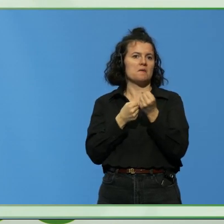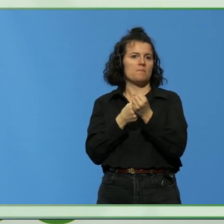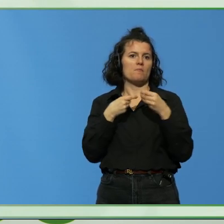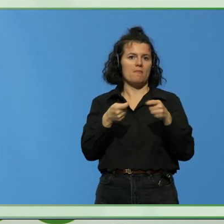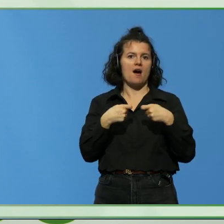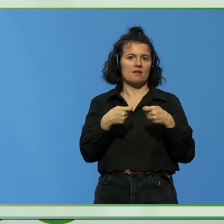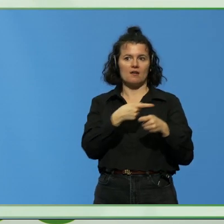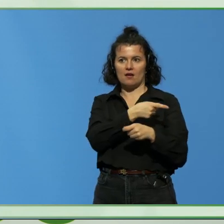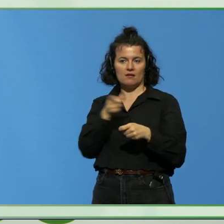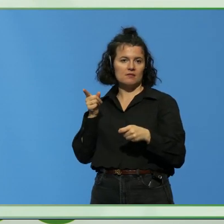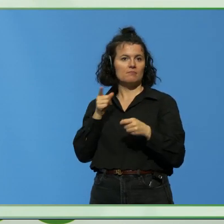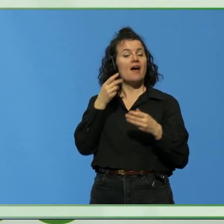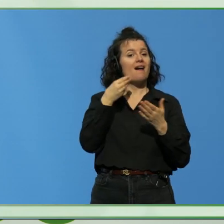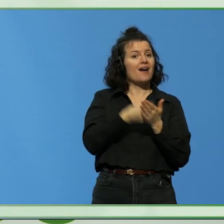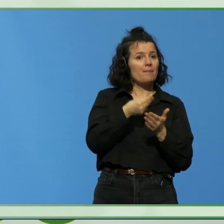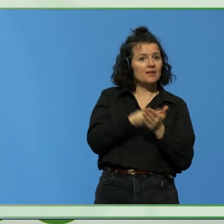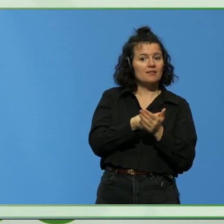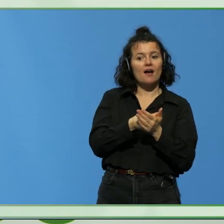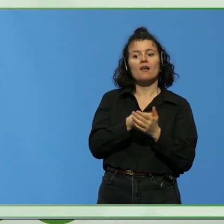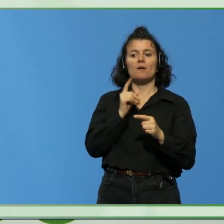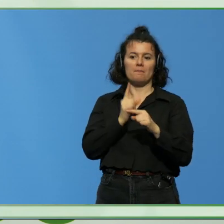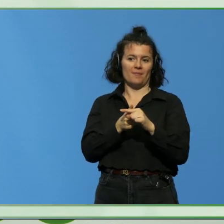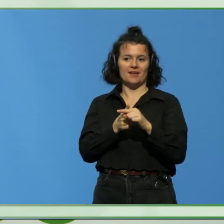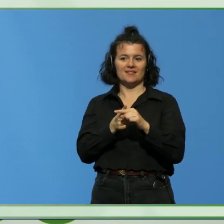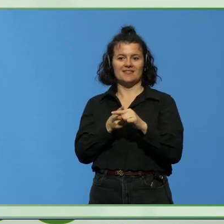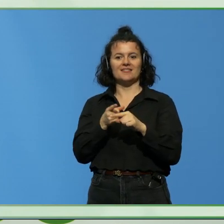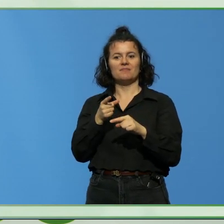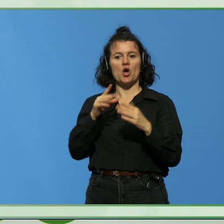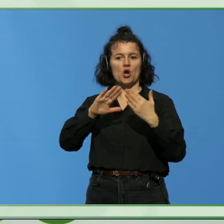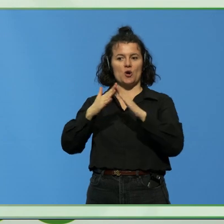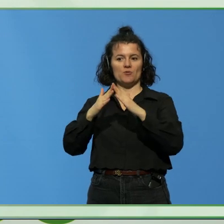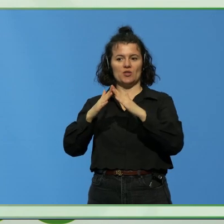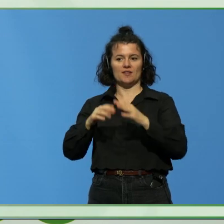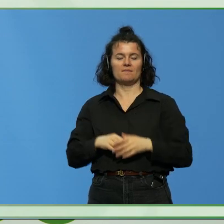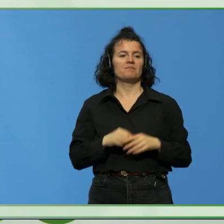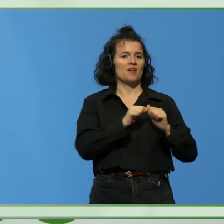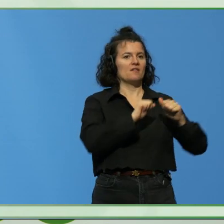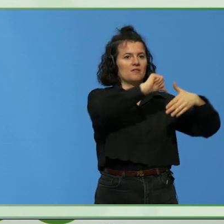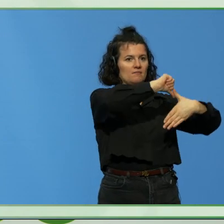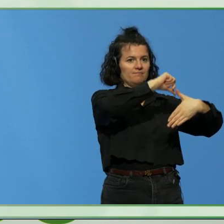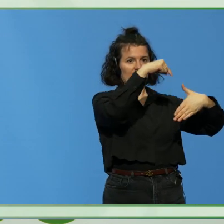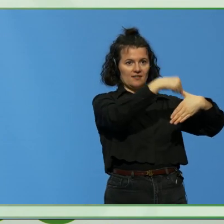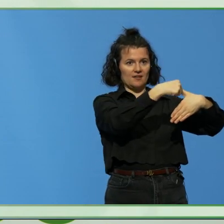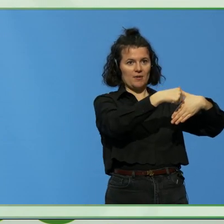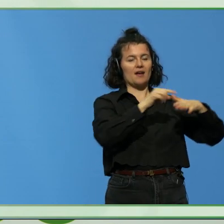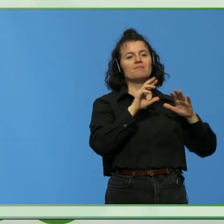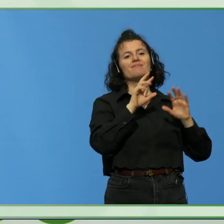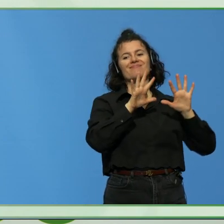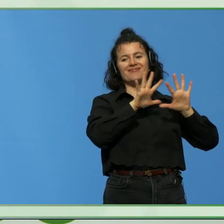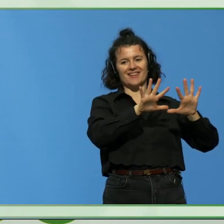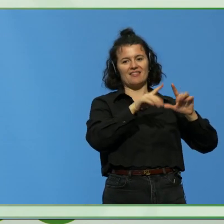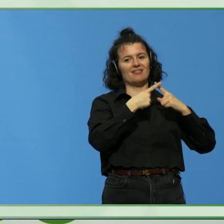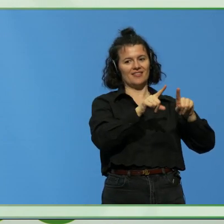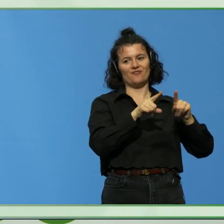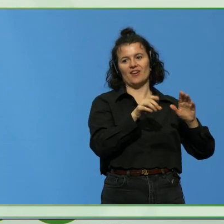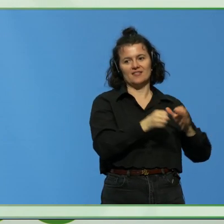I joined SeedStars 10 years ago, looking for the best startups in Latin America. And when I traveled around my own